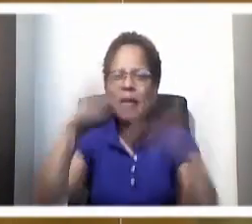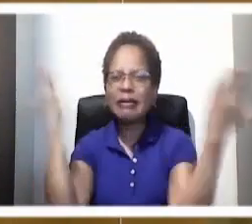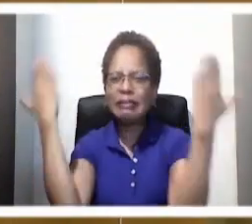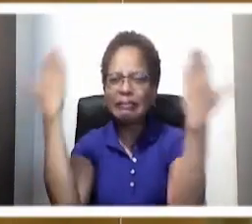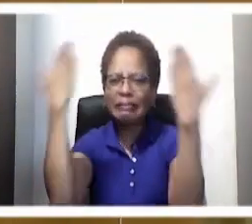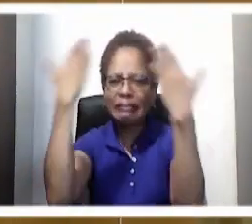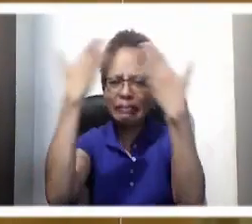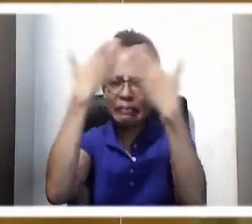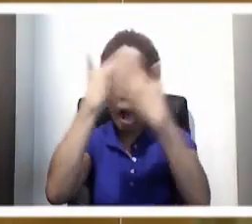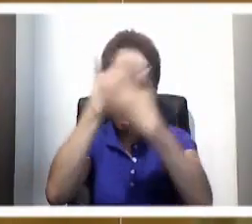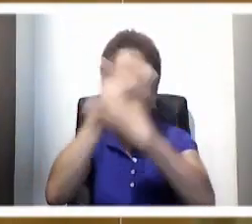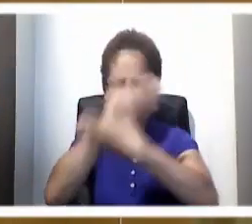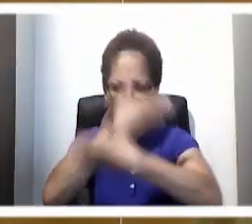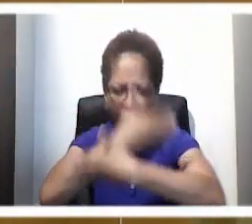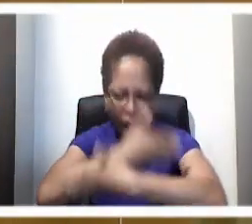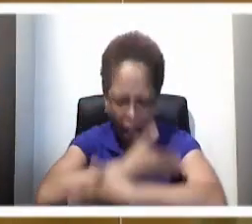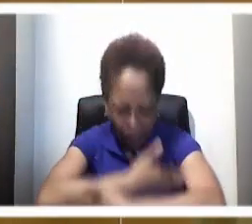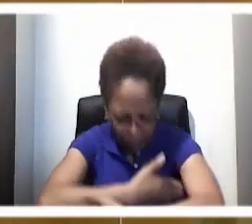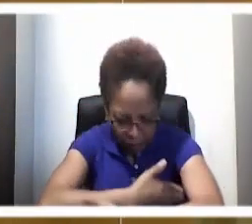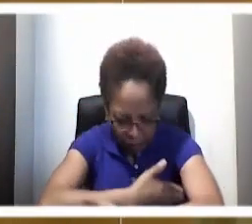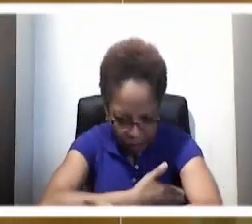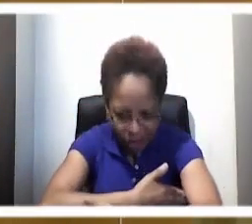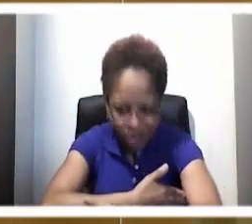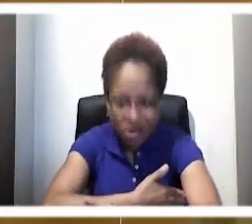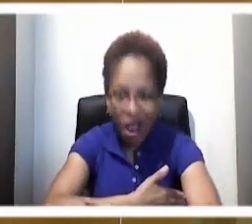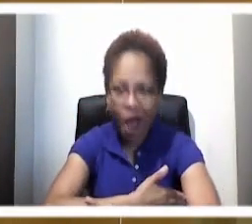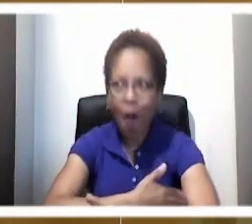of the exile.